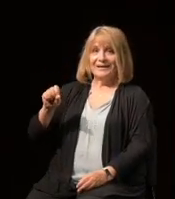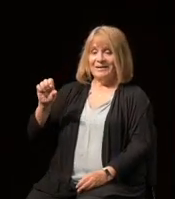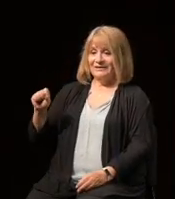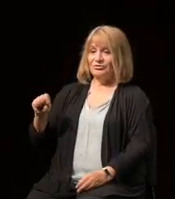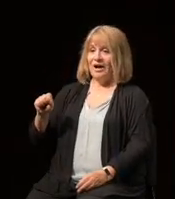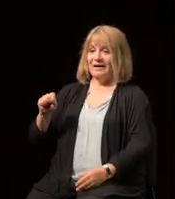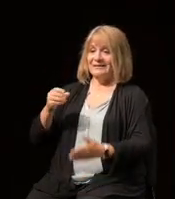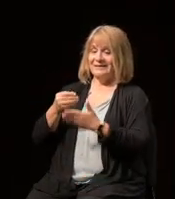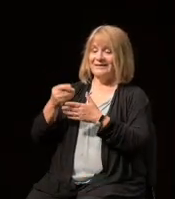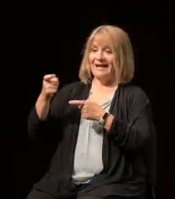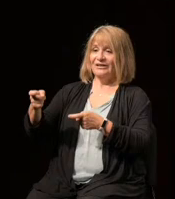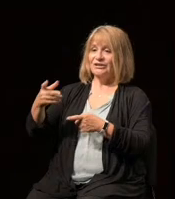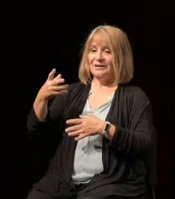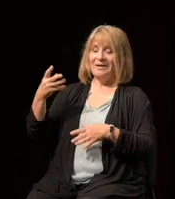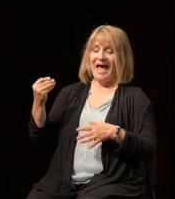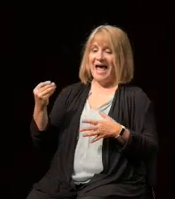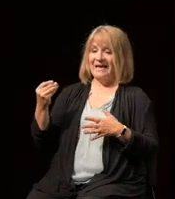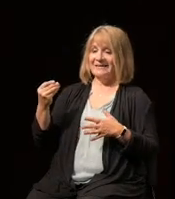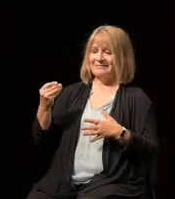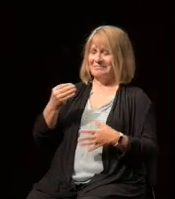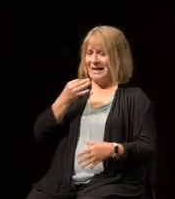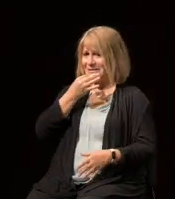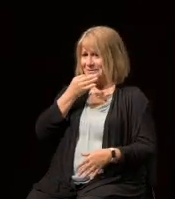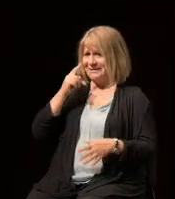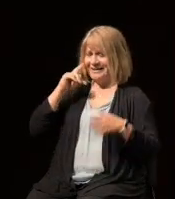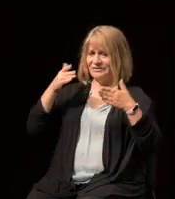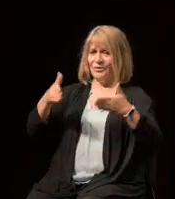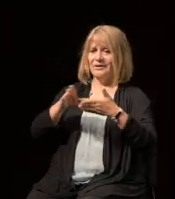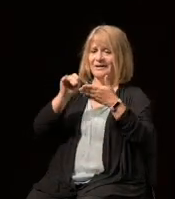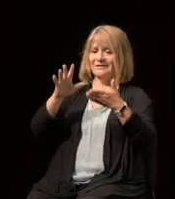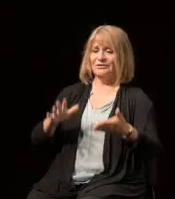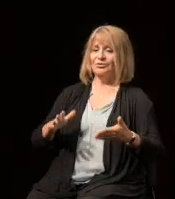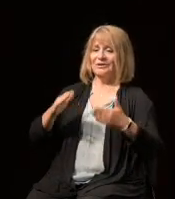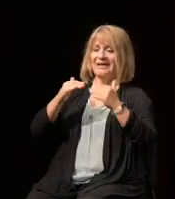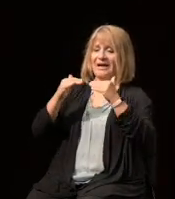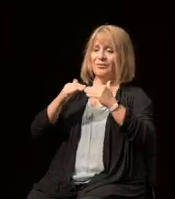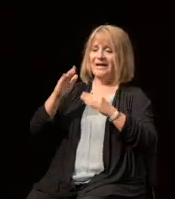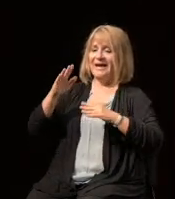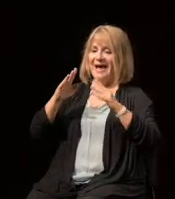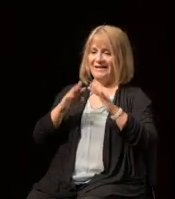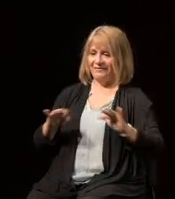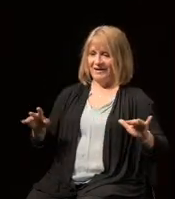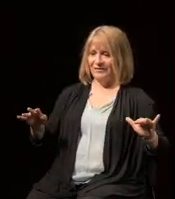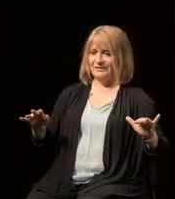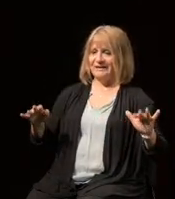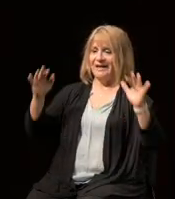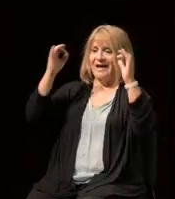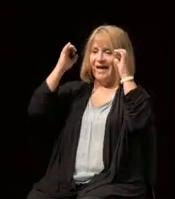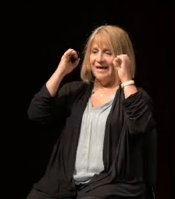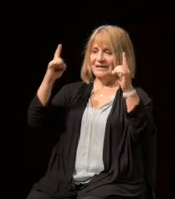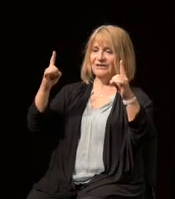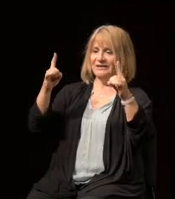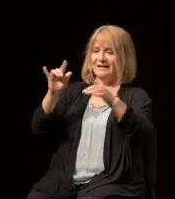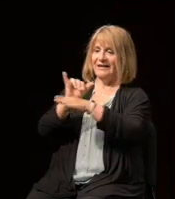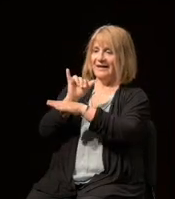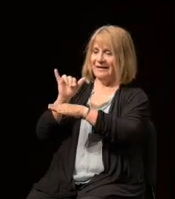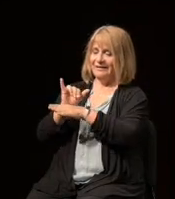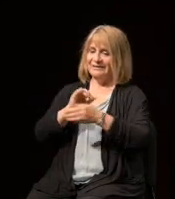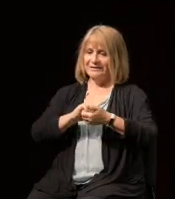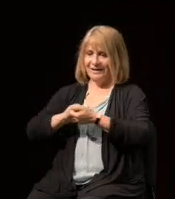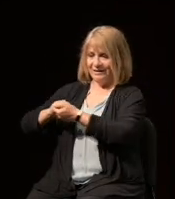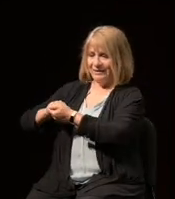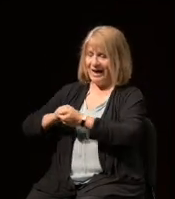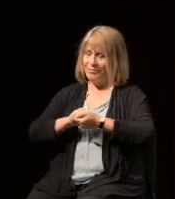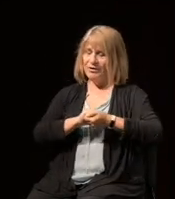scholarship and expertise has focused on student equity and diversity, education industry collaboratives,